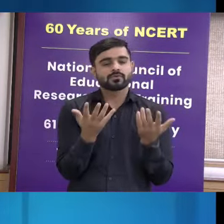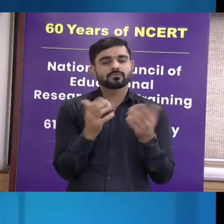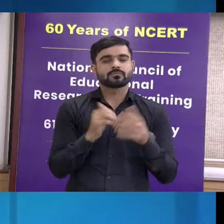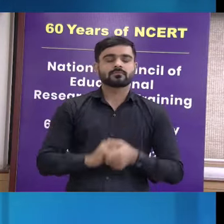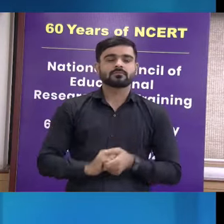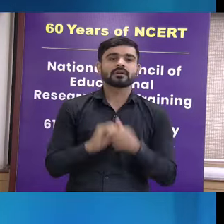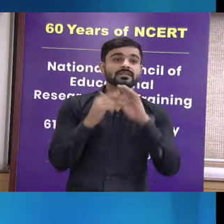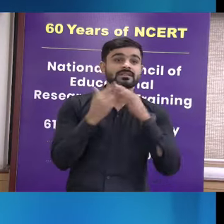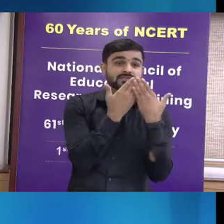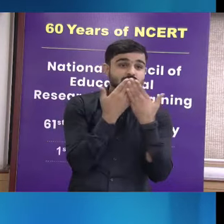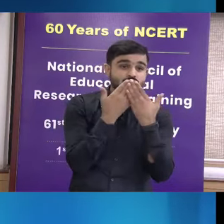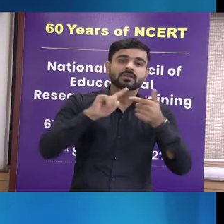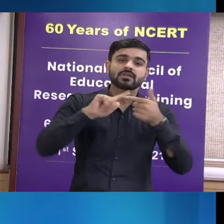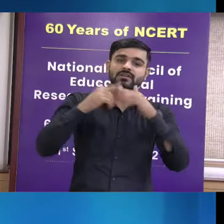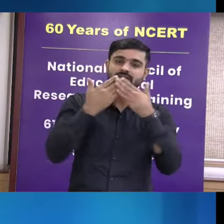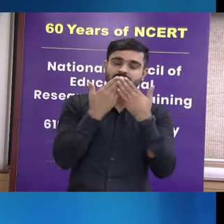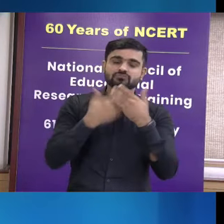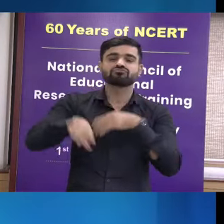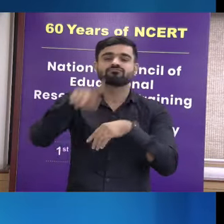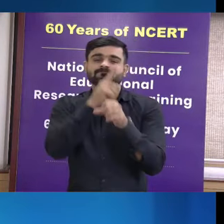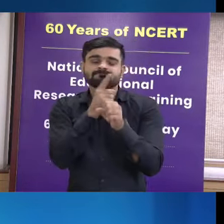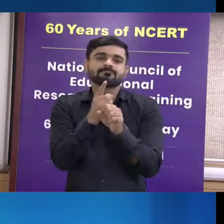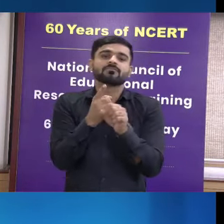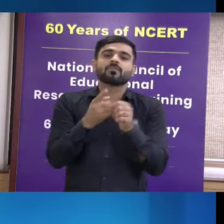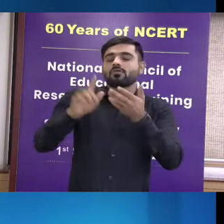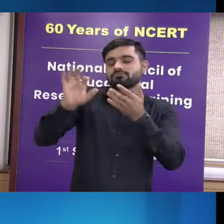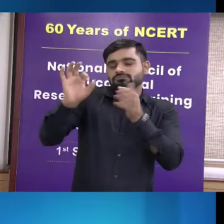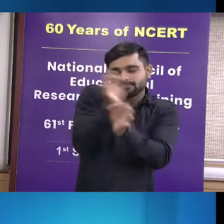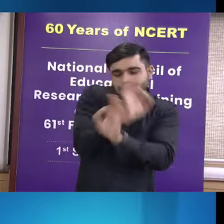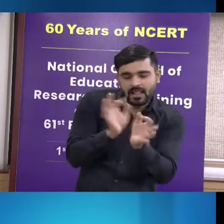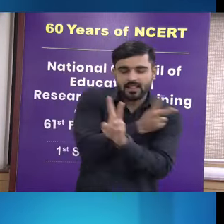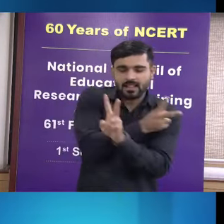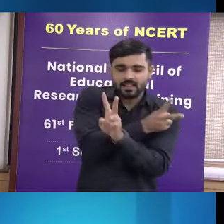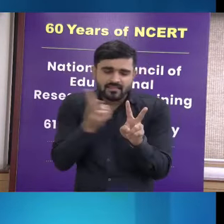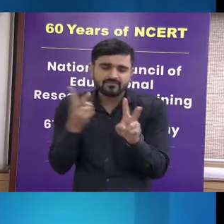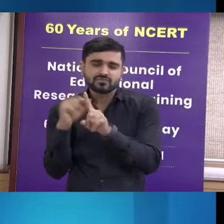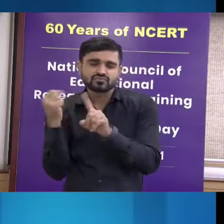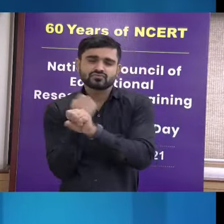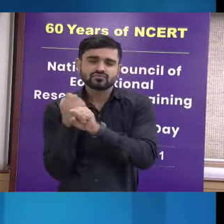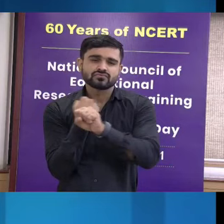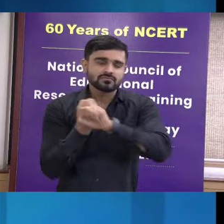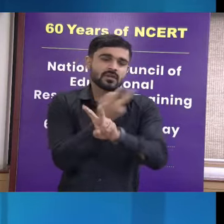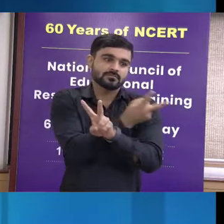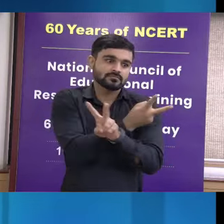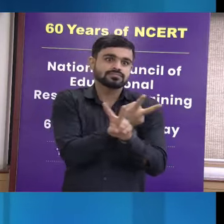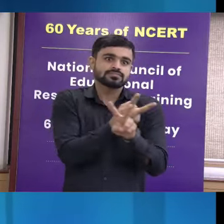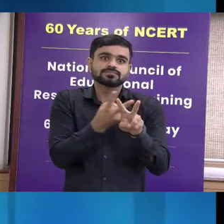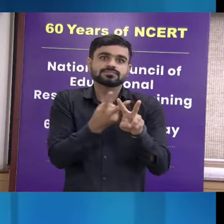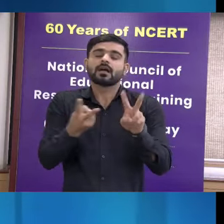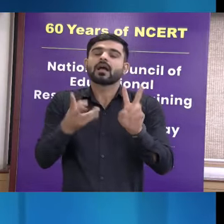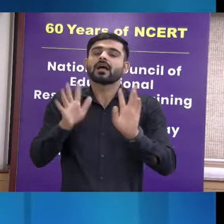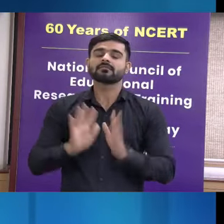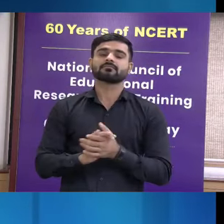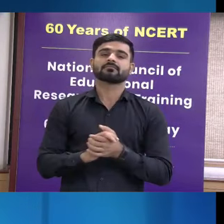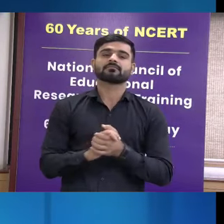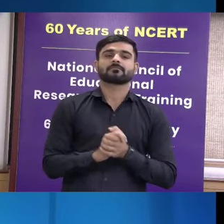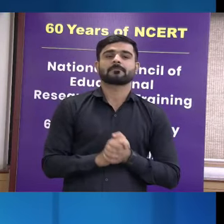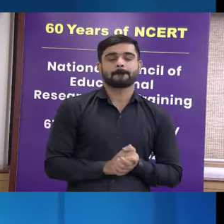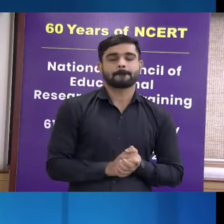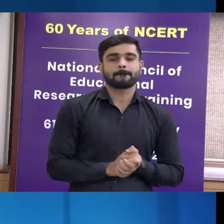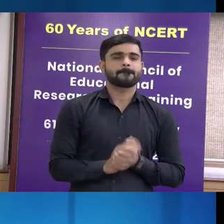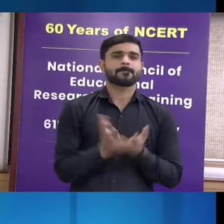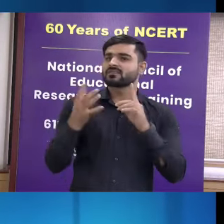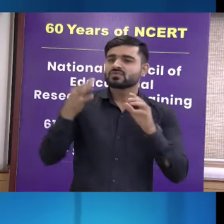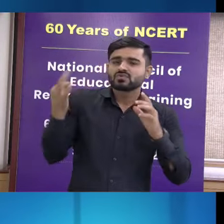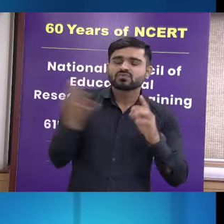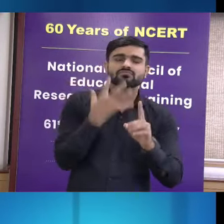school education, in teachers' preparation, and in all spheres of new